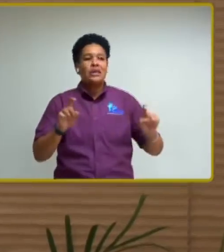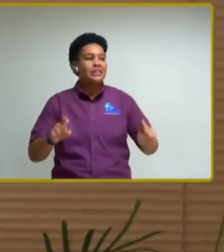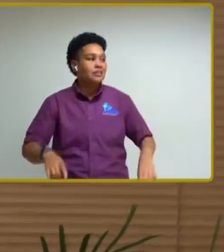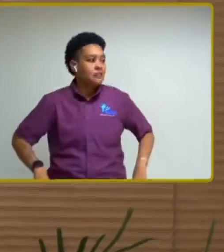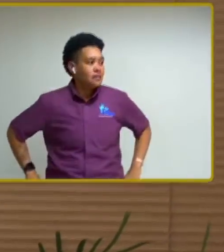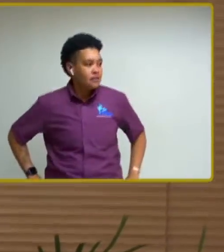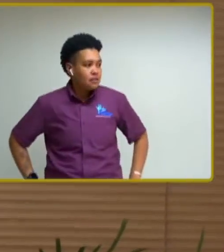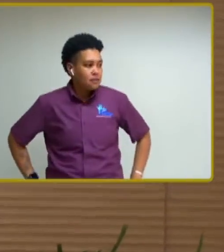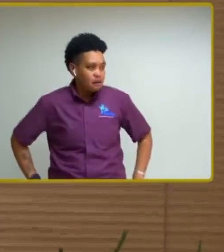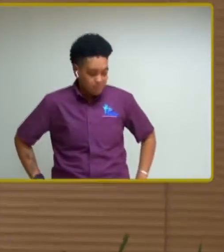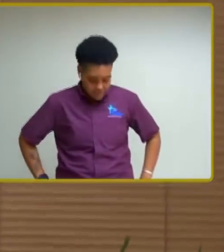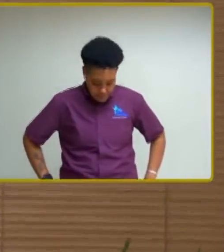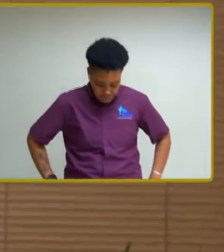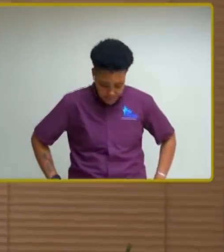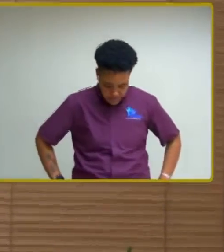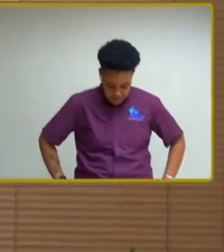PS.